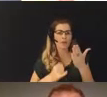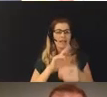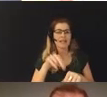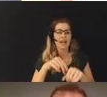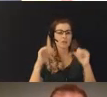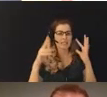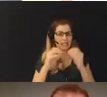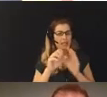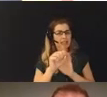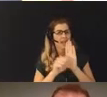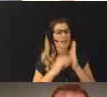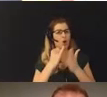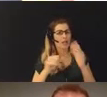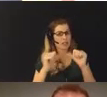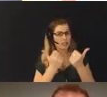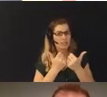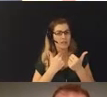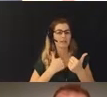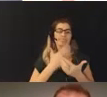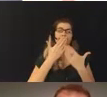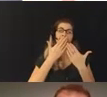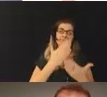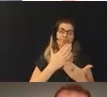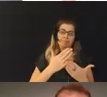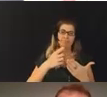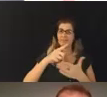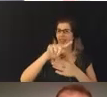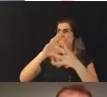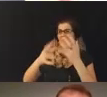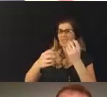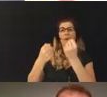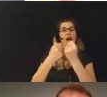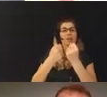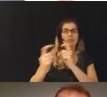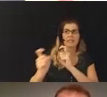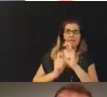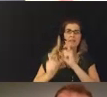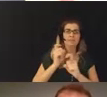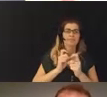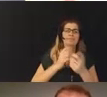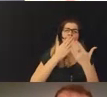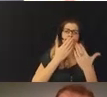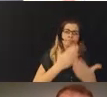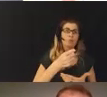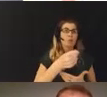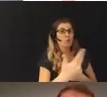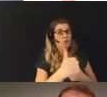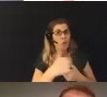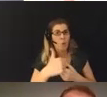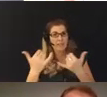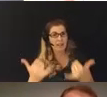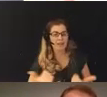Agencies. We're really grateful for the generous support of all of these collaborators. Very grateful for your participation today, our